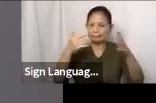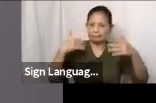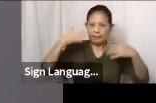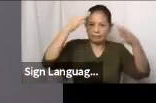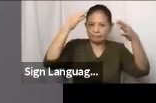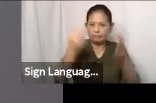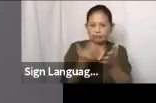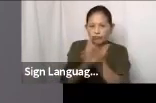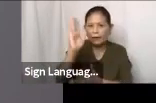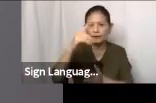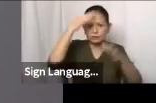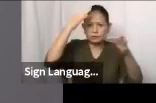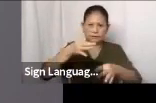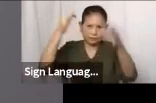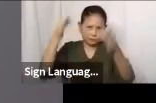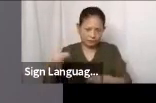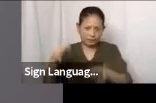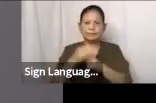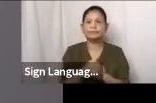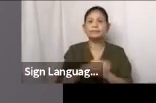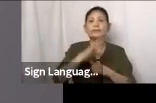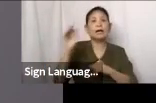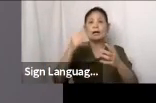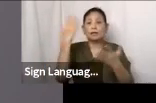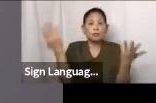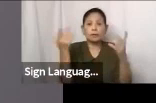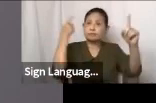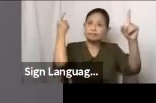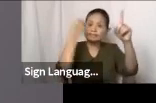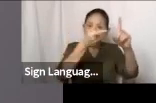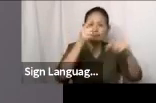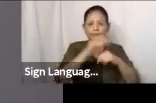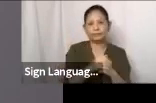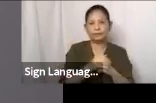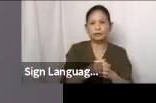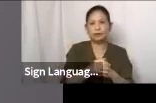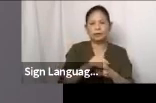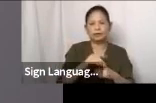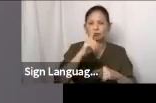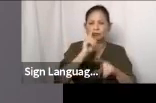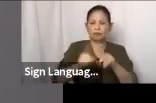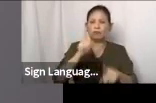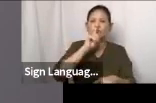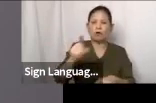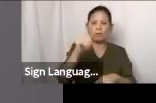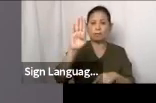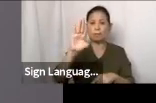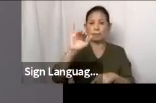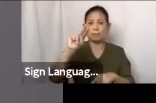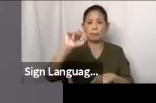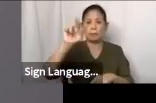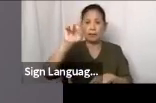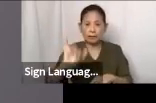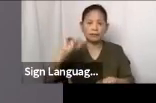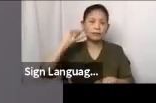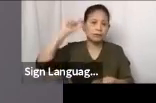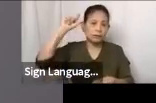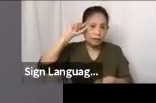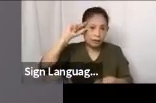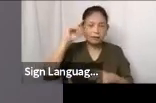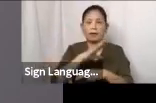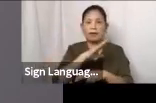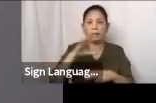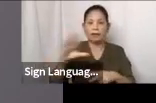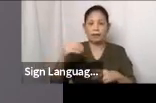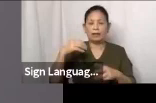gender. The directions were, apart from binary gender, be treated as third gender for the purpose